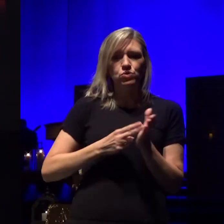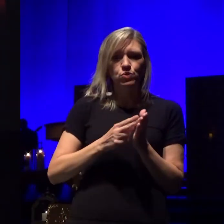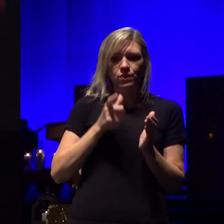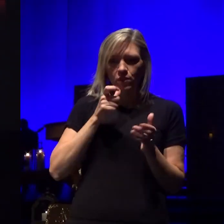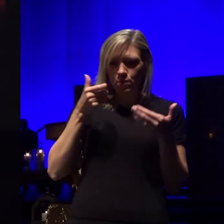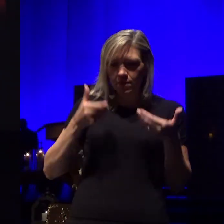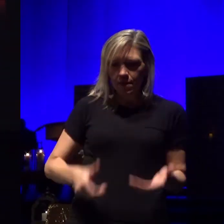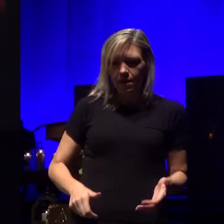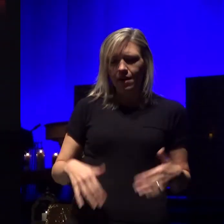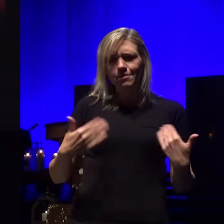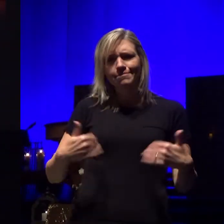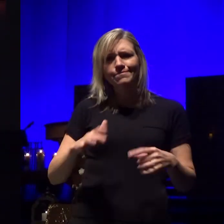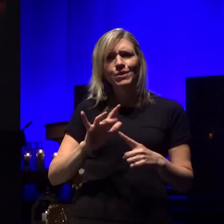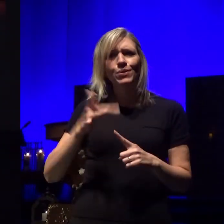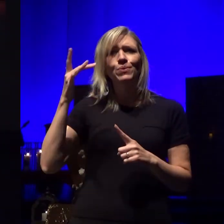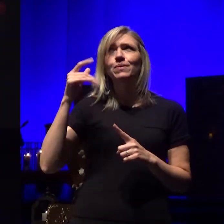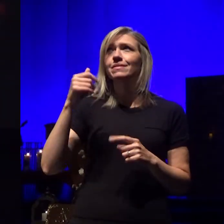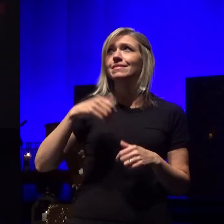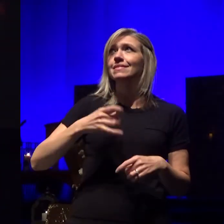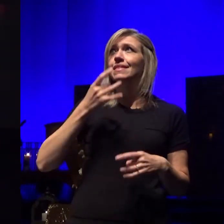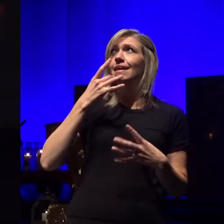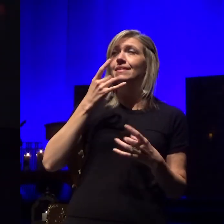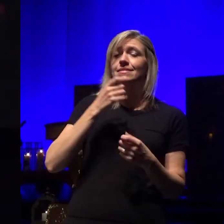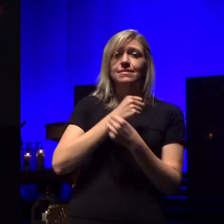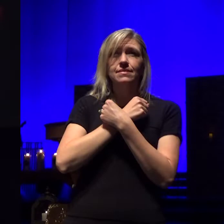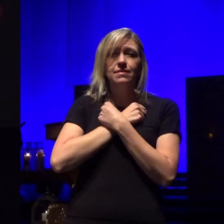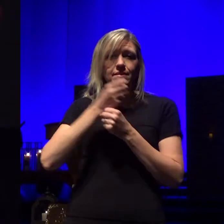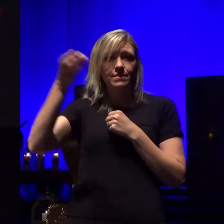are in the light and love of God.